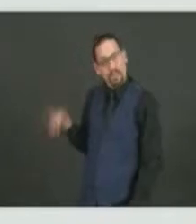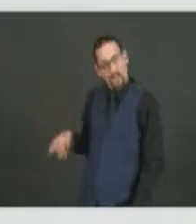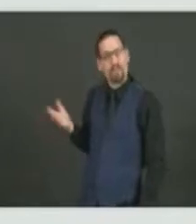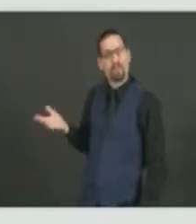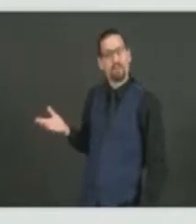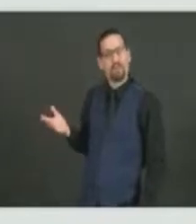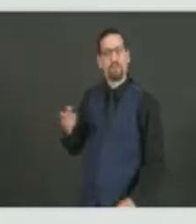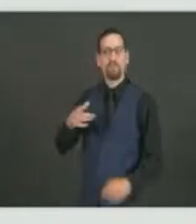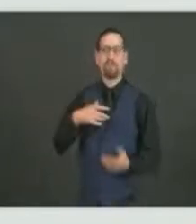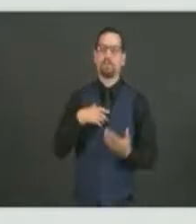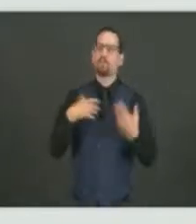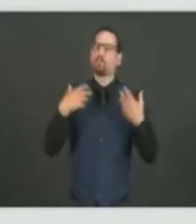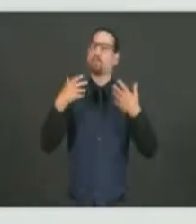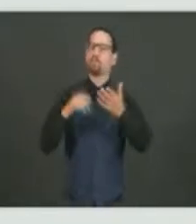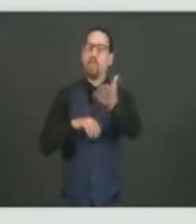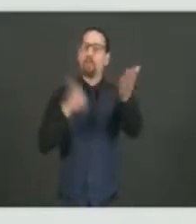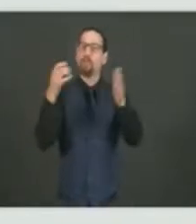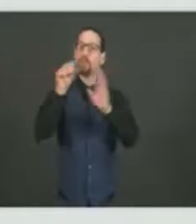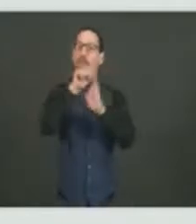of America.